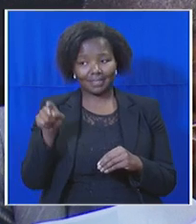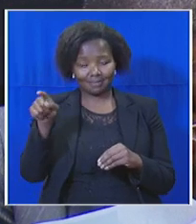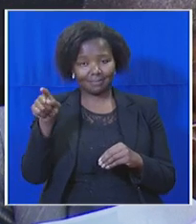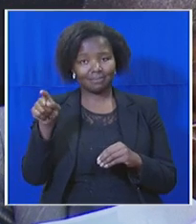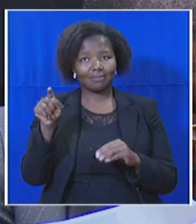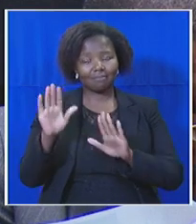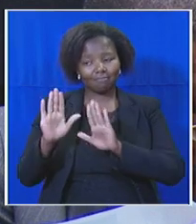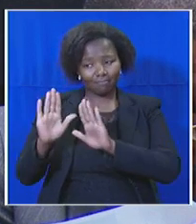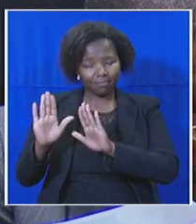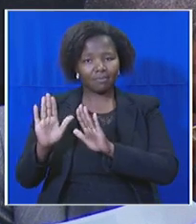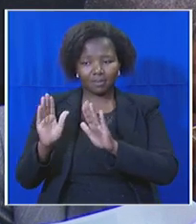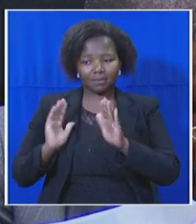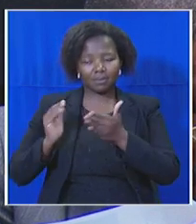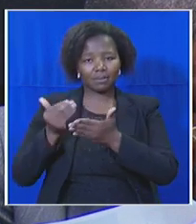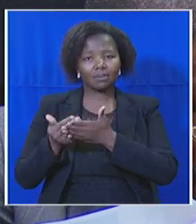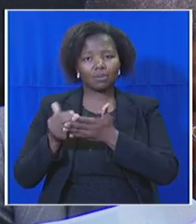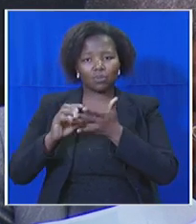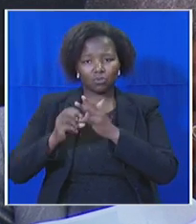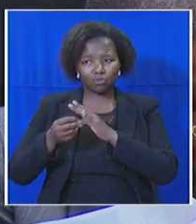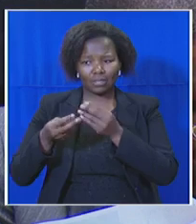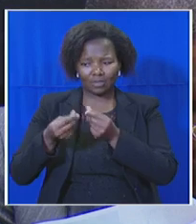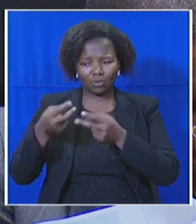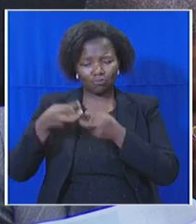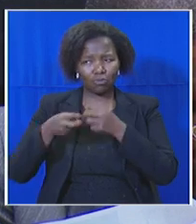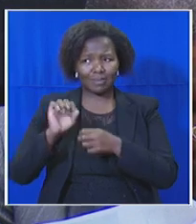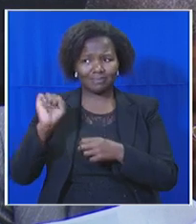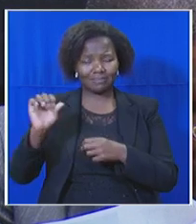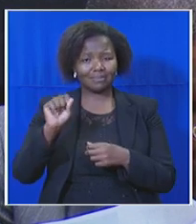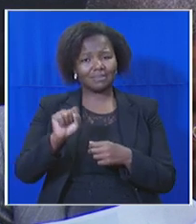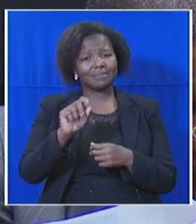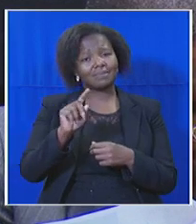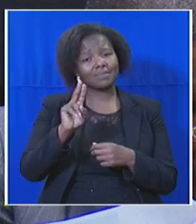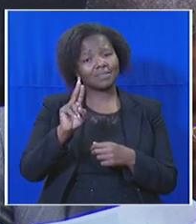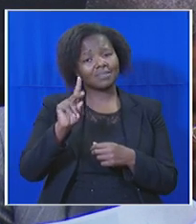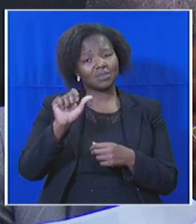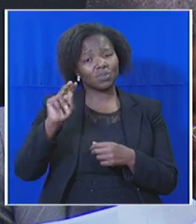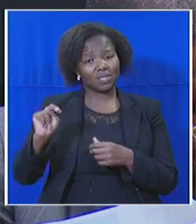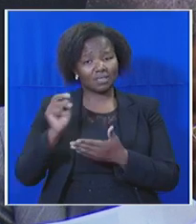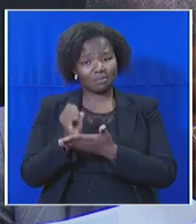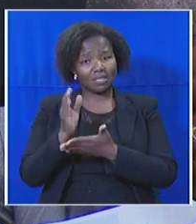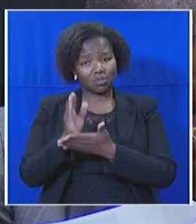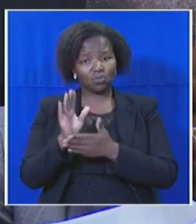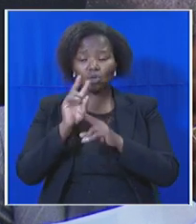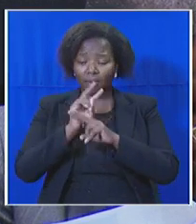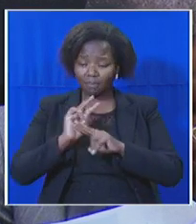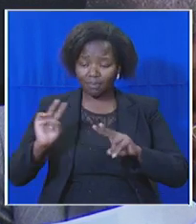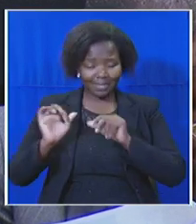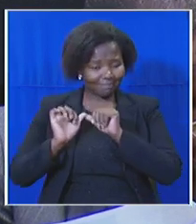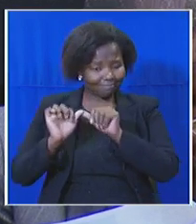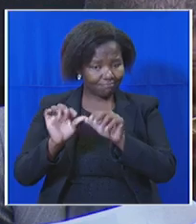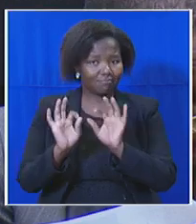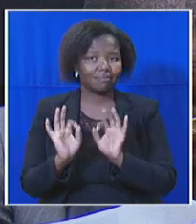to the resolution of the problems of Sudan and ensuring that there is sustainable peace in that